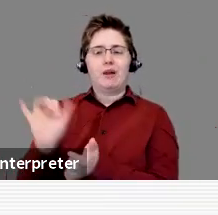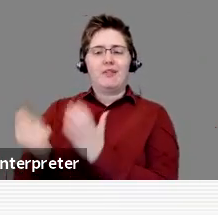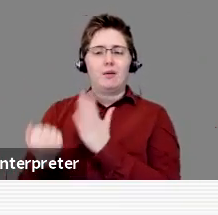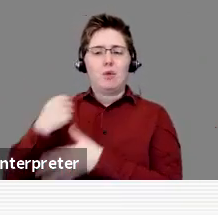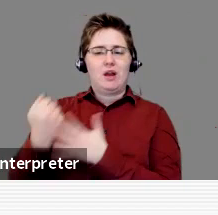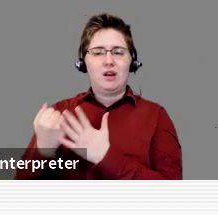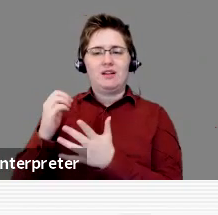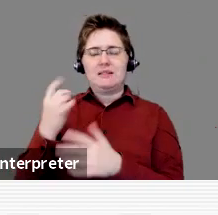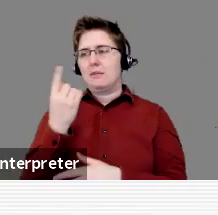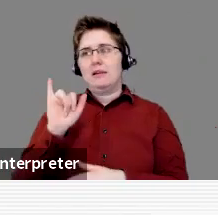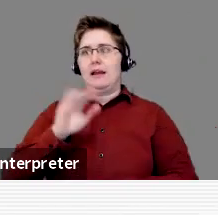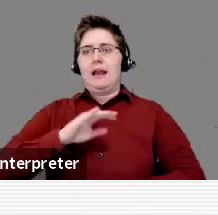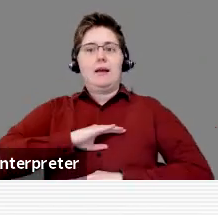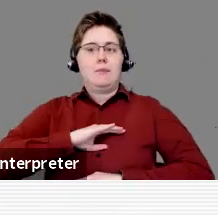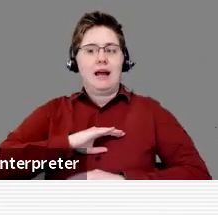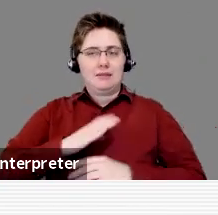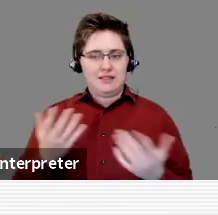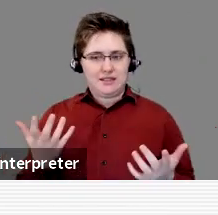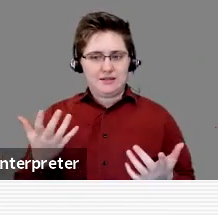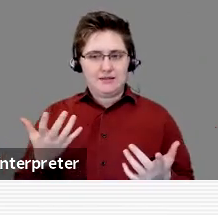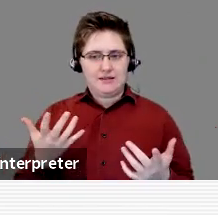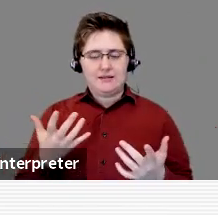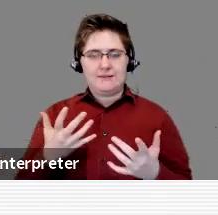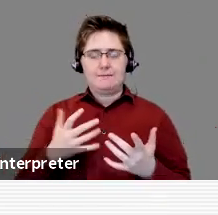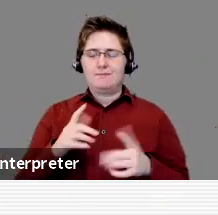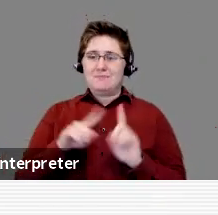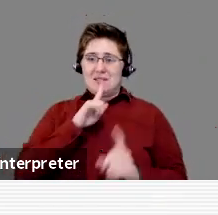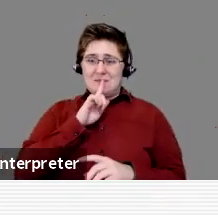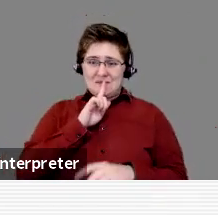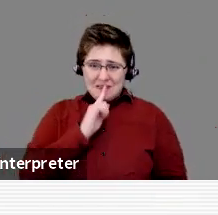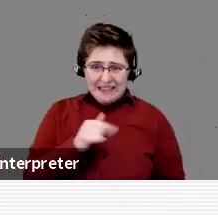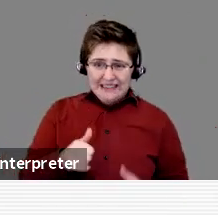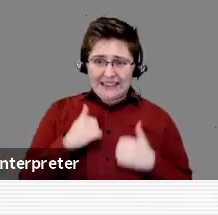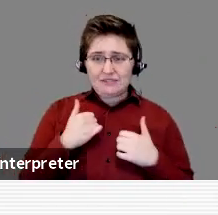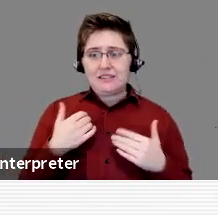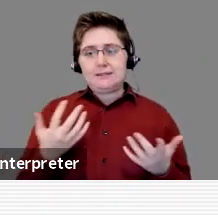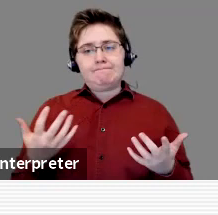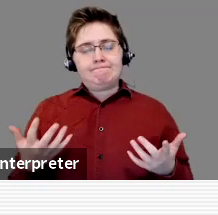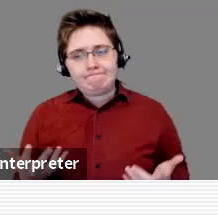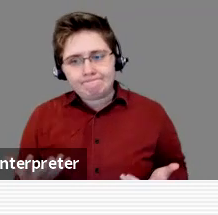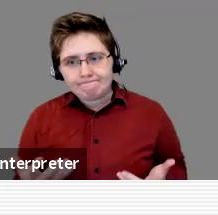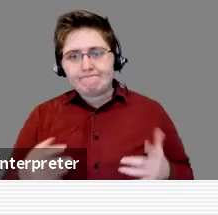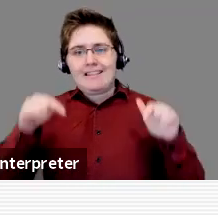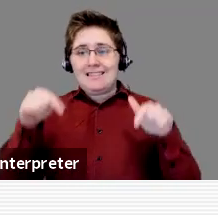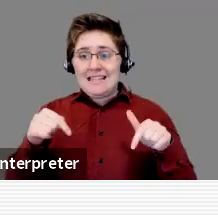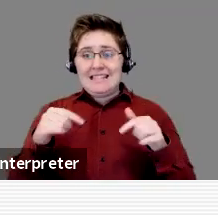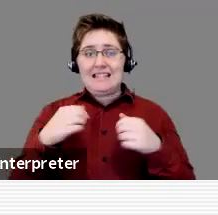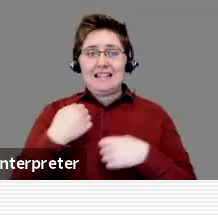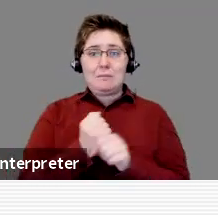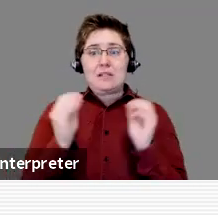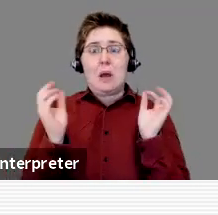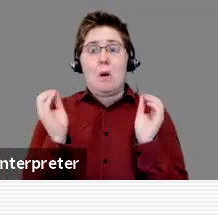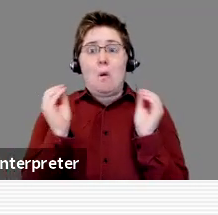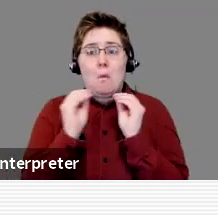like compliance. But the reality of the situation is this is probably makes it